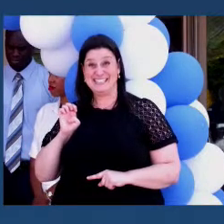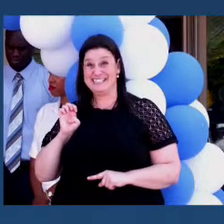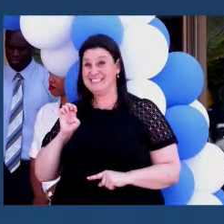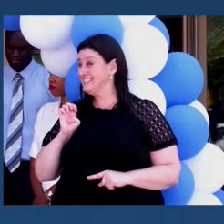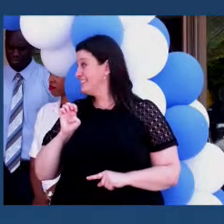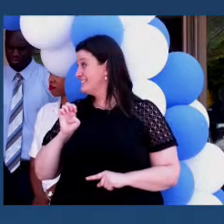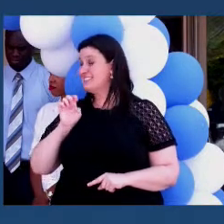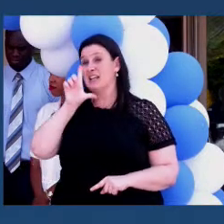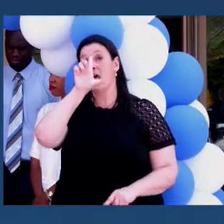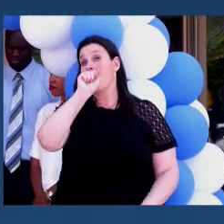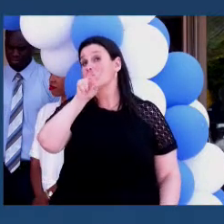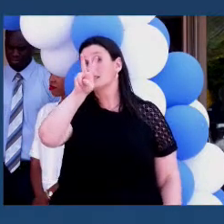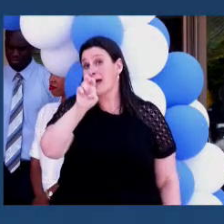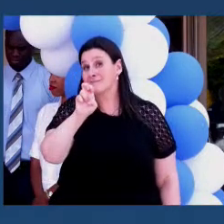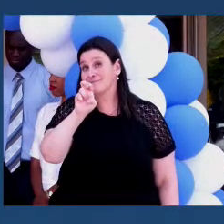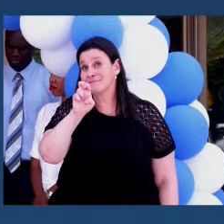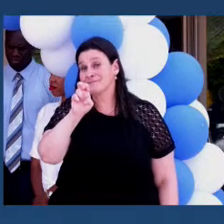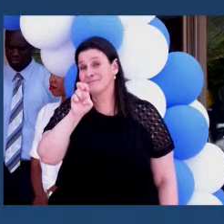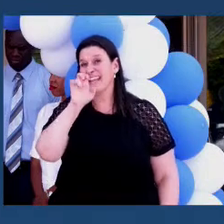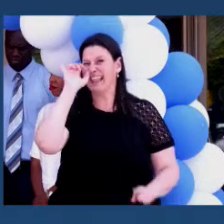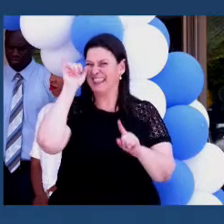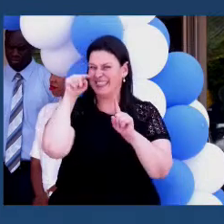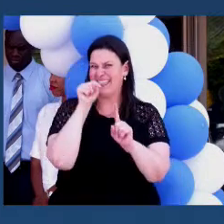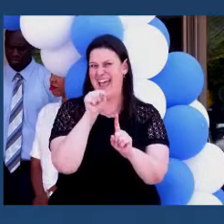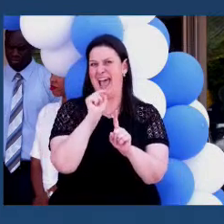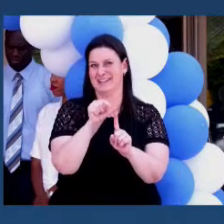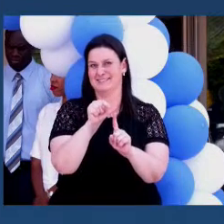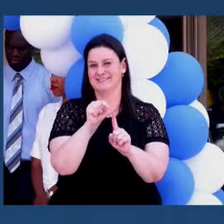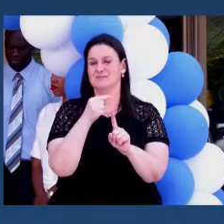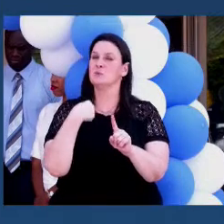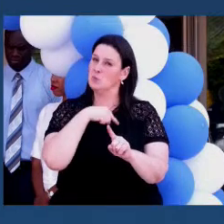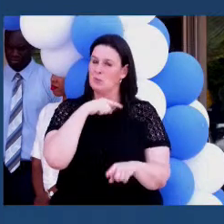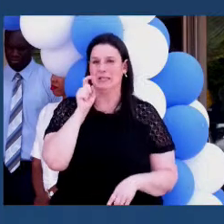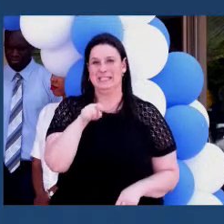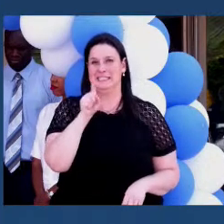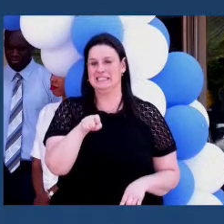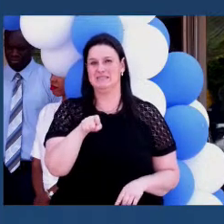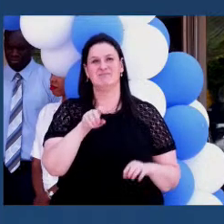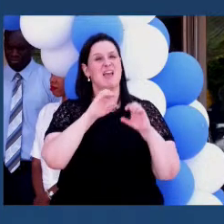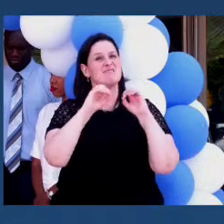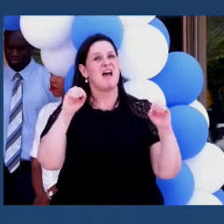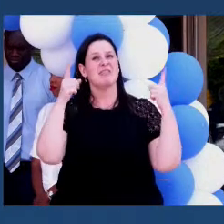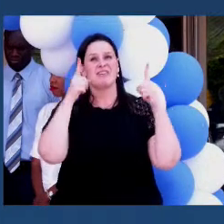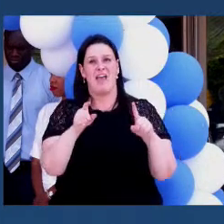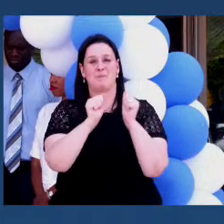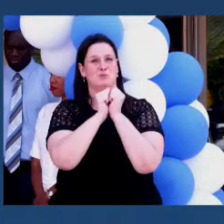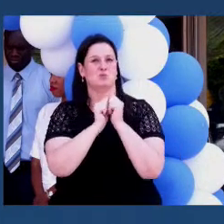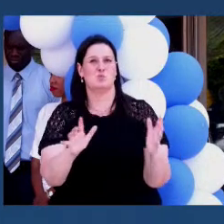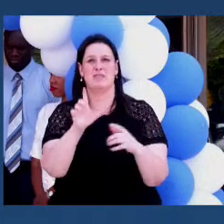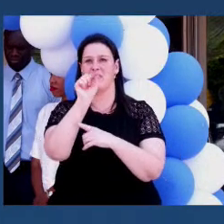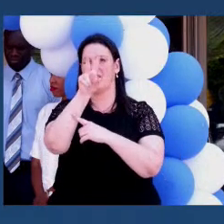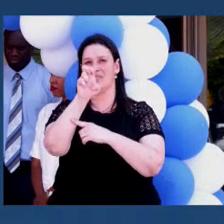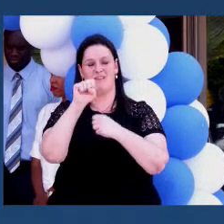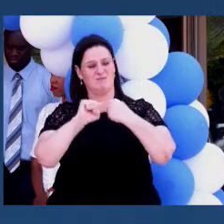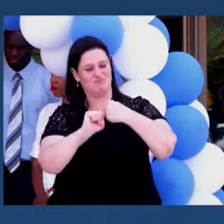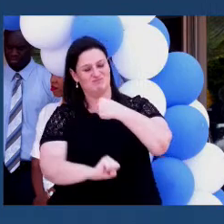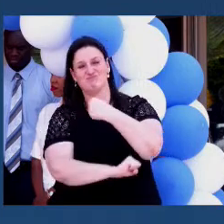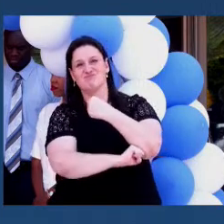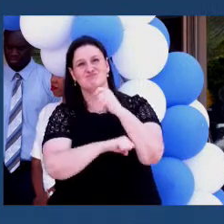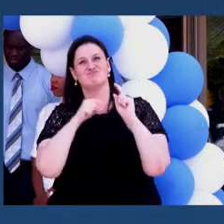E, love. That's what is needed. Nothing happens unless there's the love.